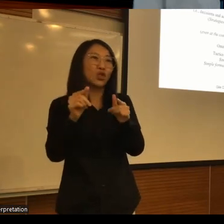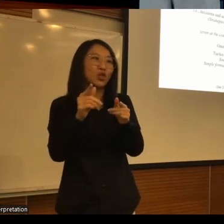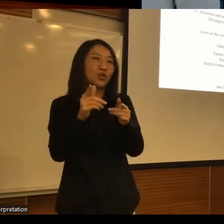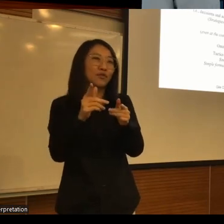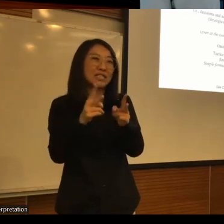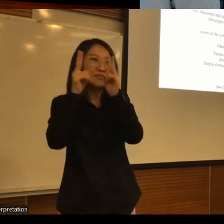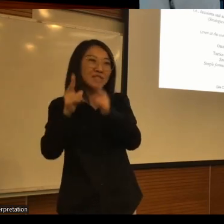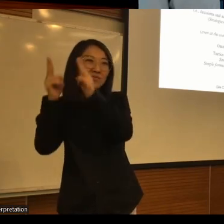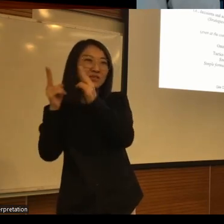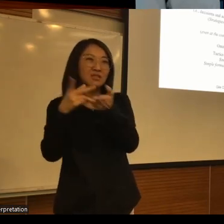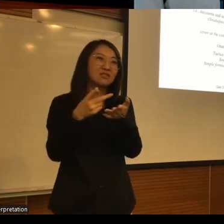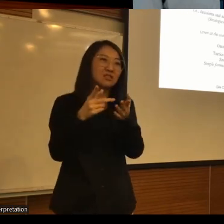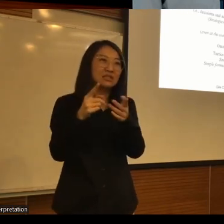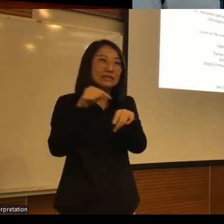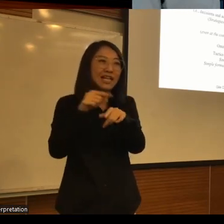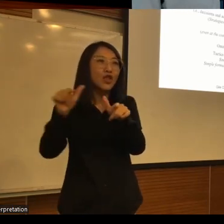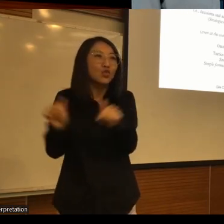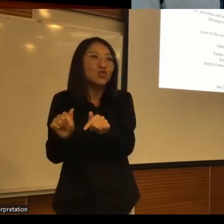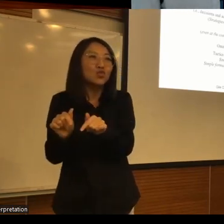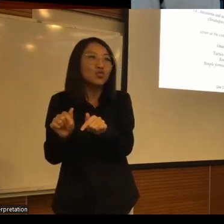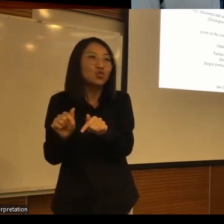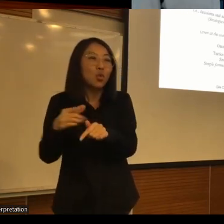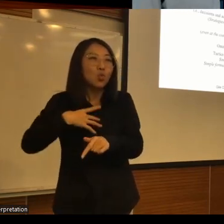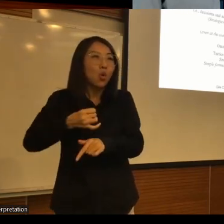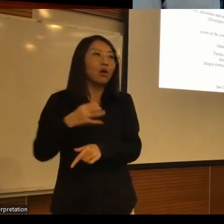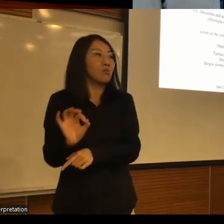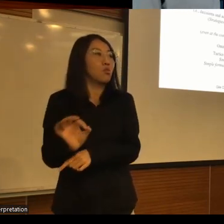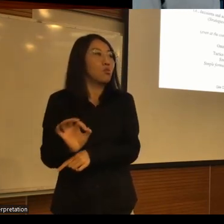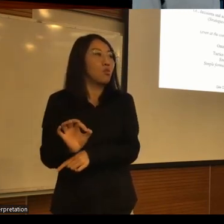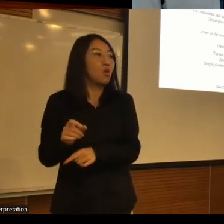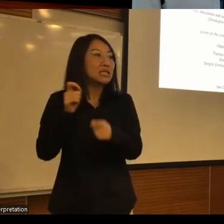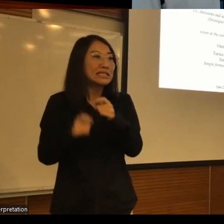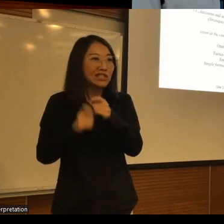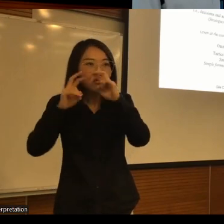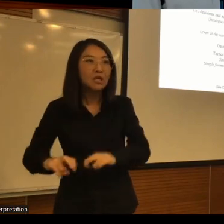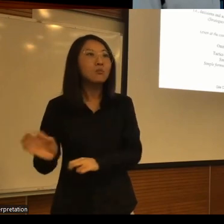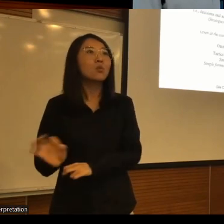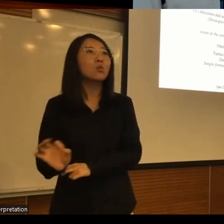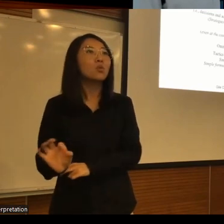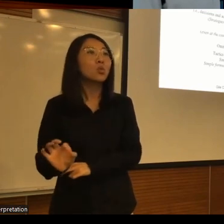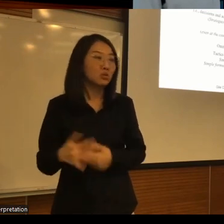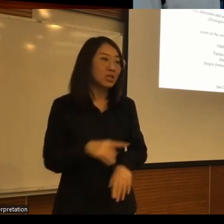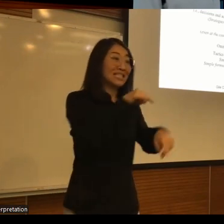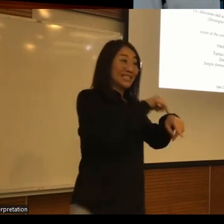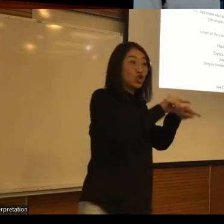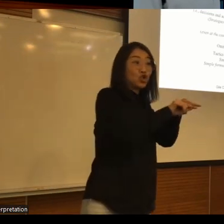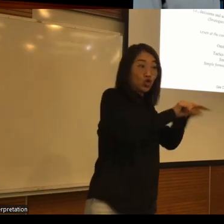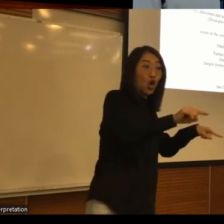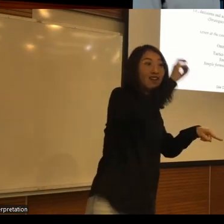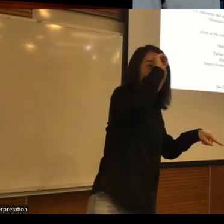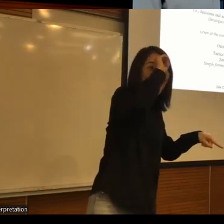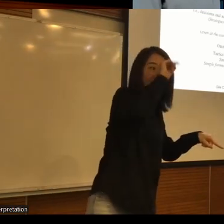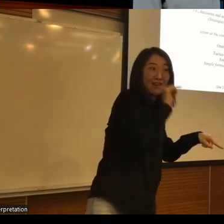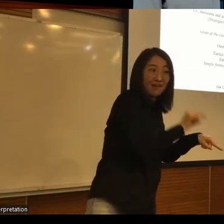very short period, but without any functions for dealing of the information. But for the working memory, it does